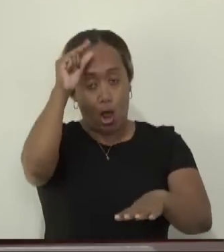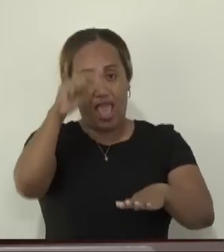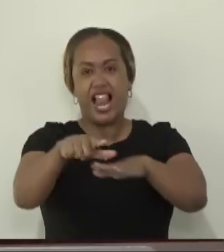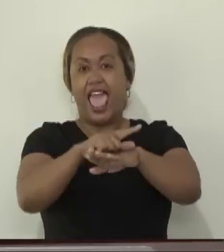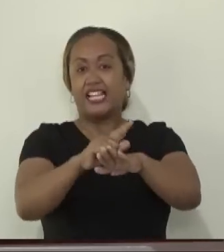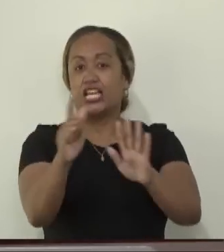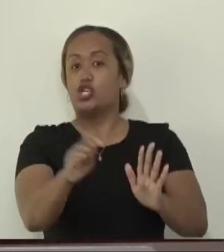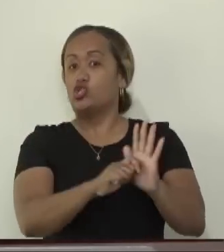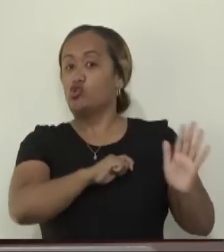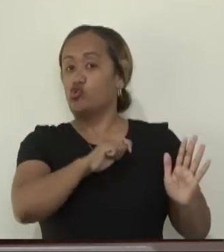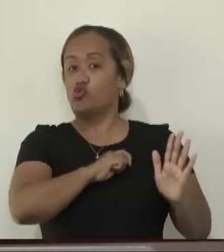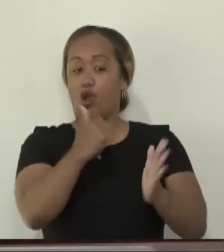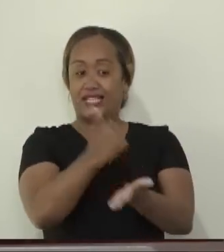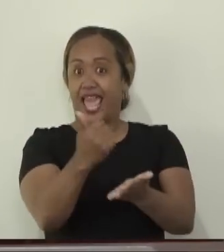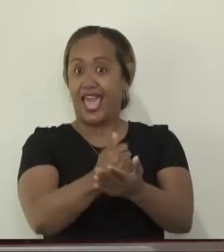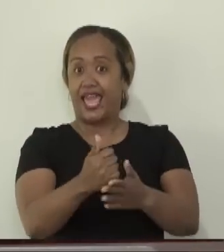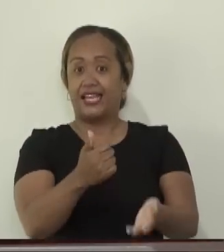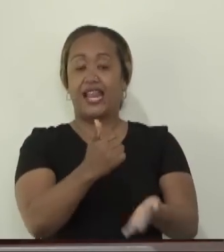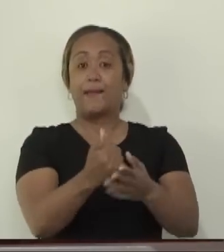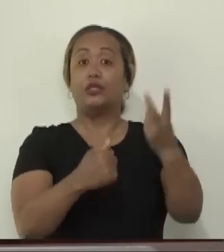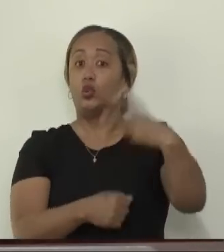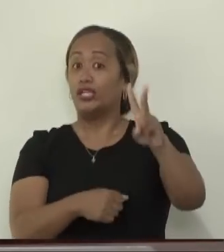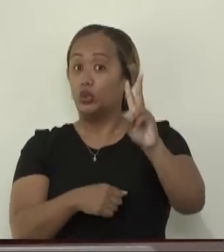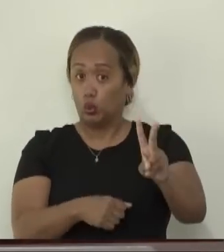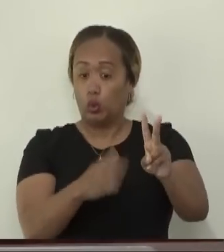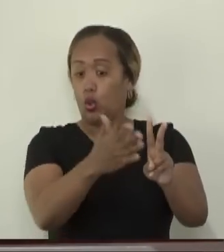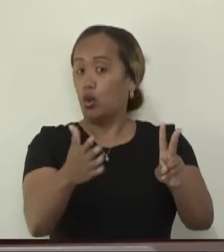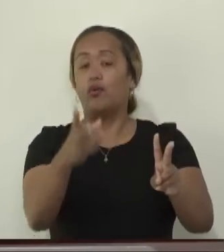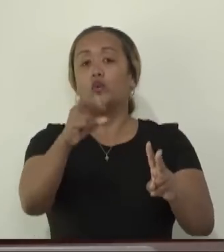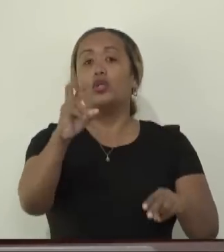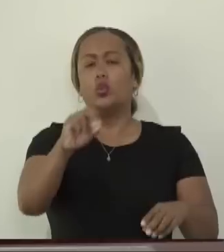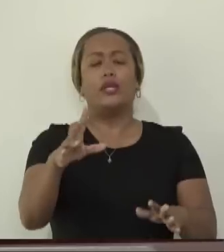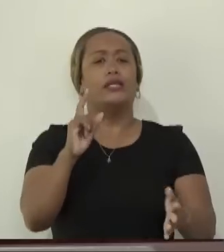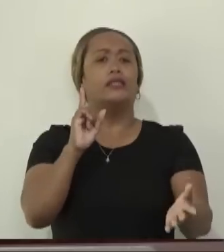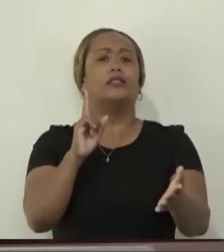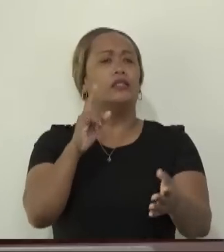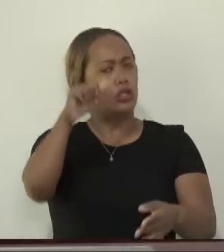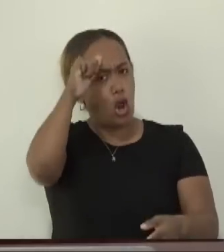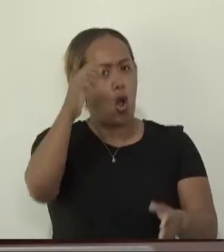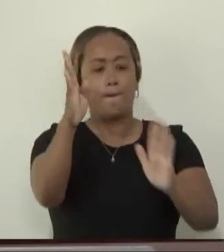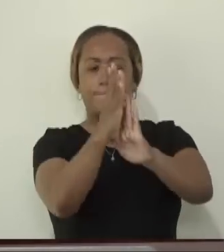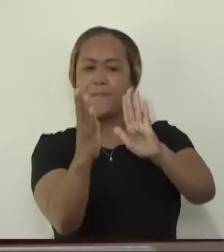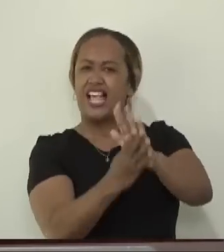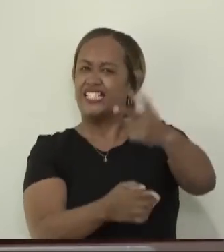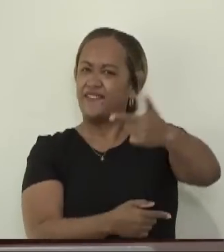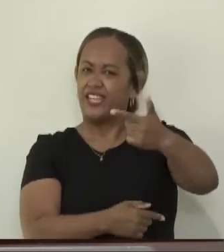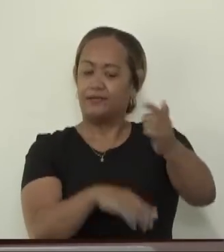Act, Act number 22 of 2020, commonly known as Bill